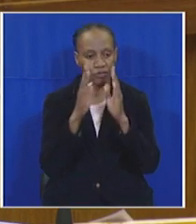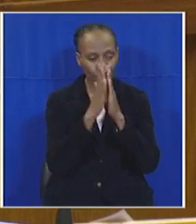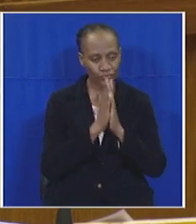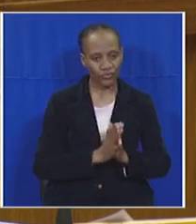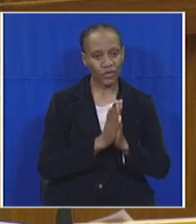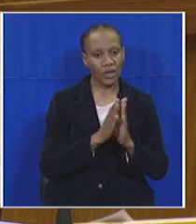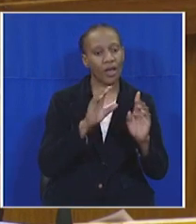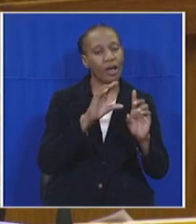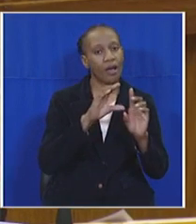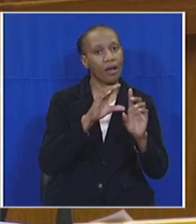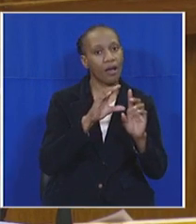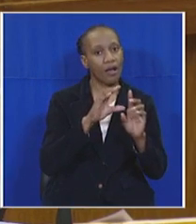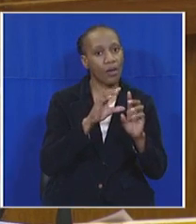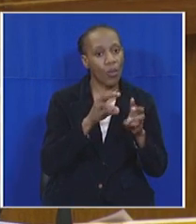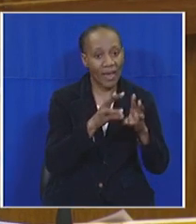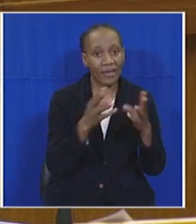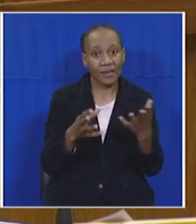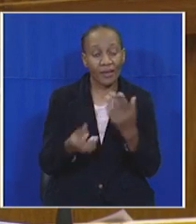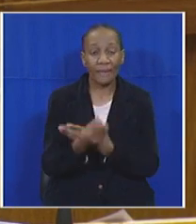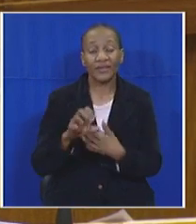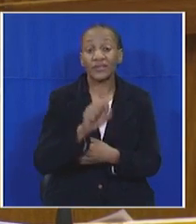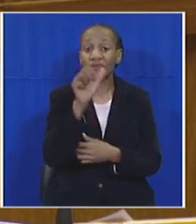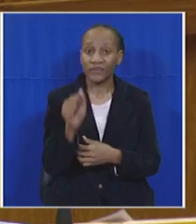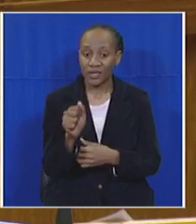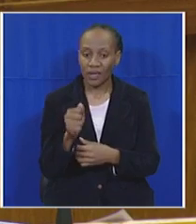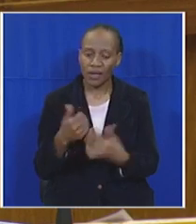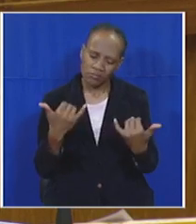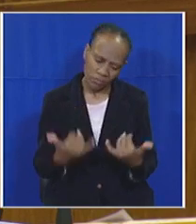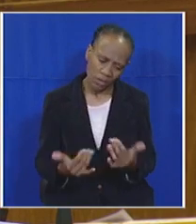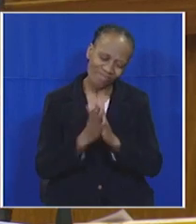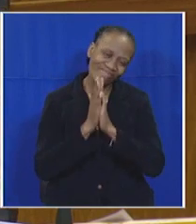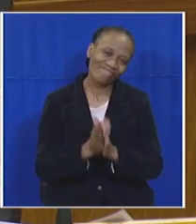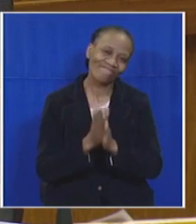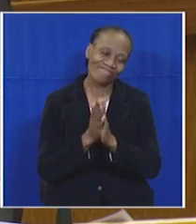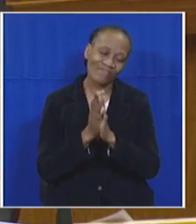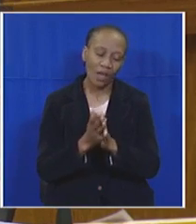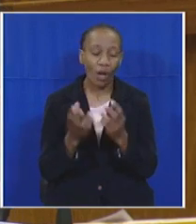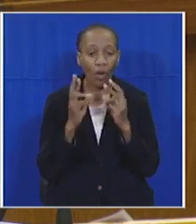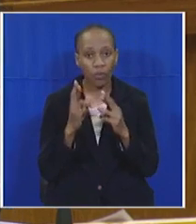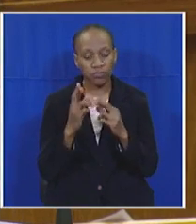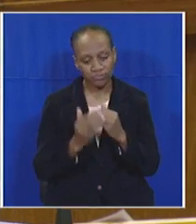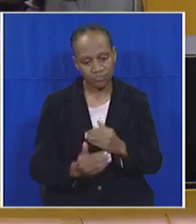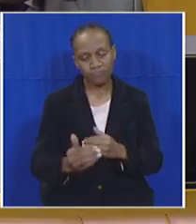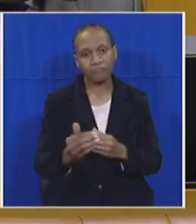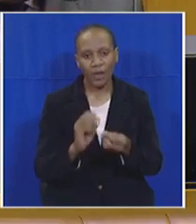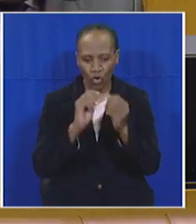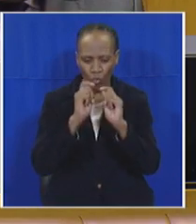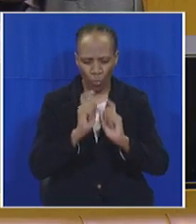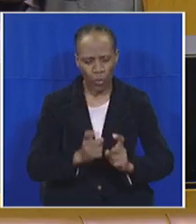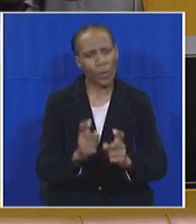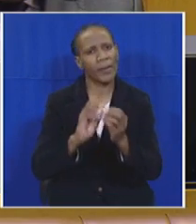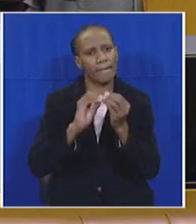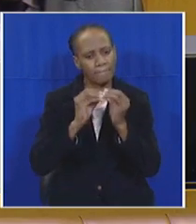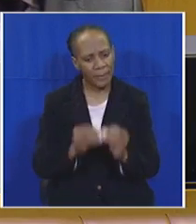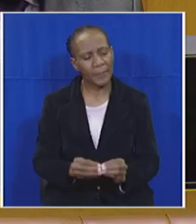major concern for the African National Congress. We therefore urge for the speedy implementation of the amendment to the